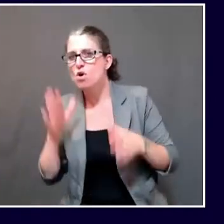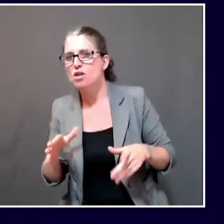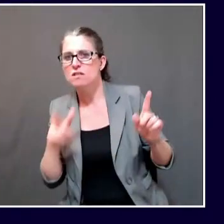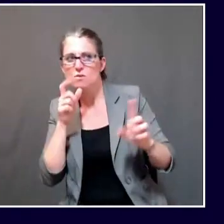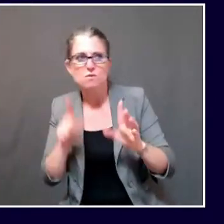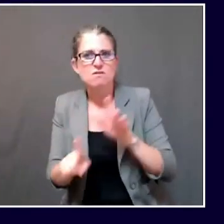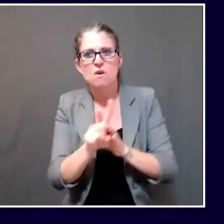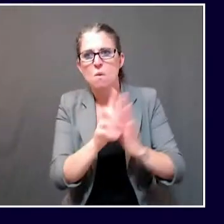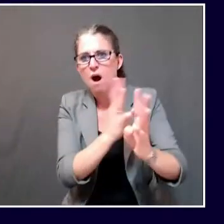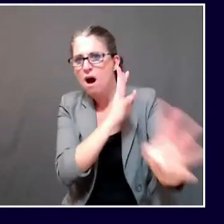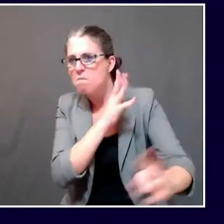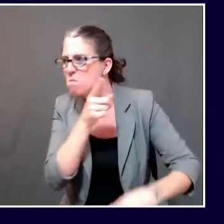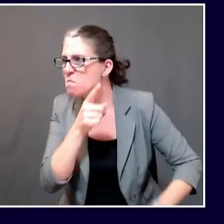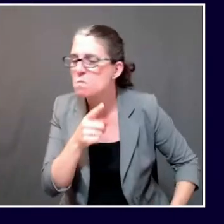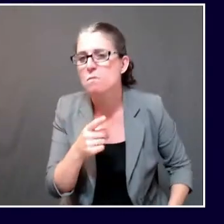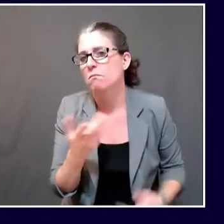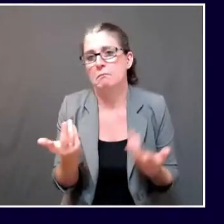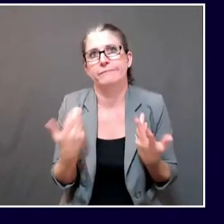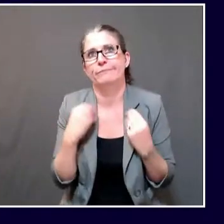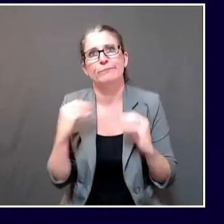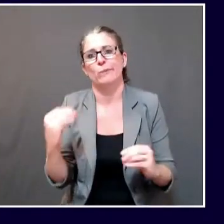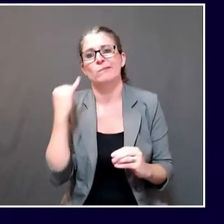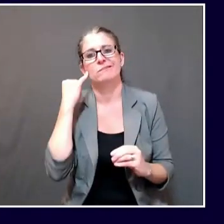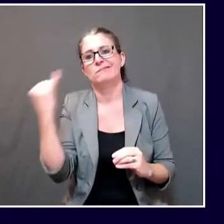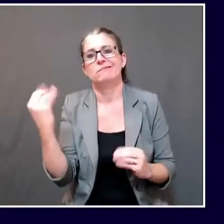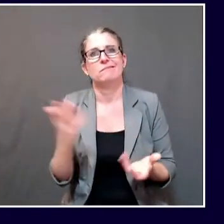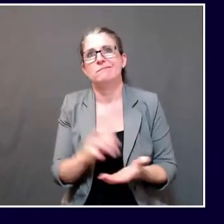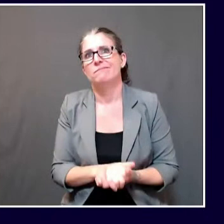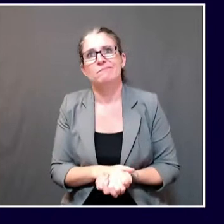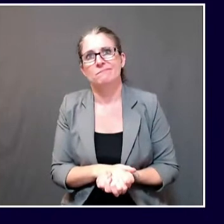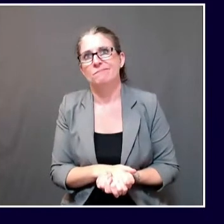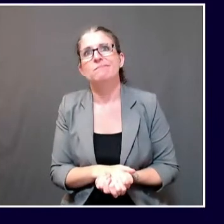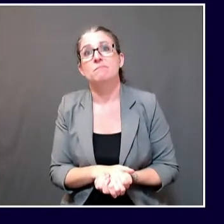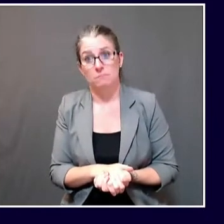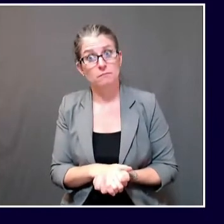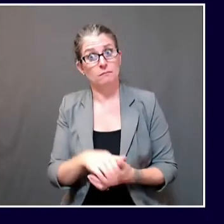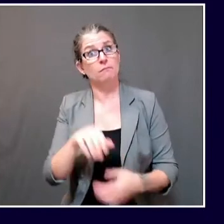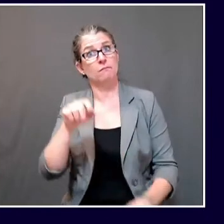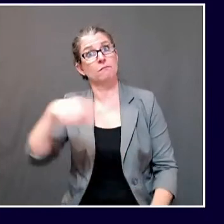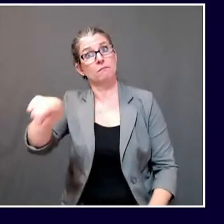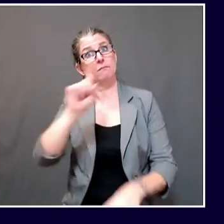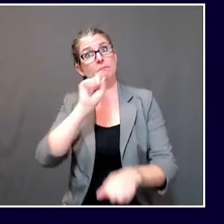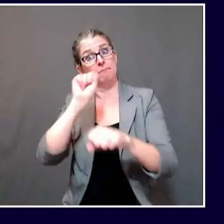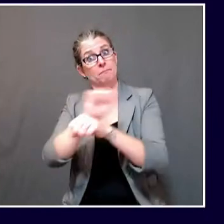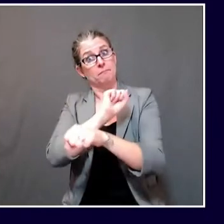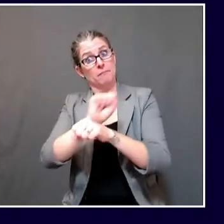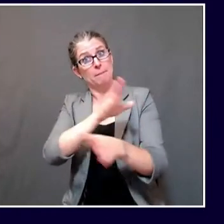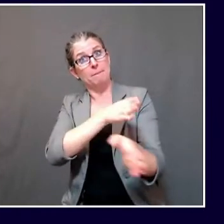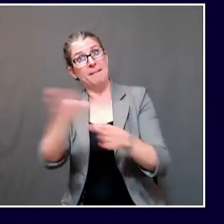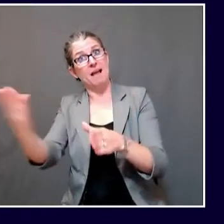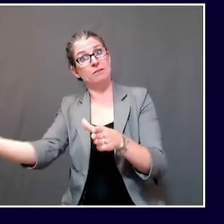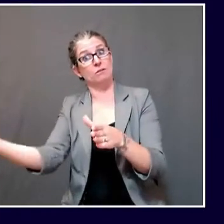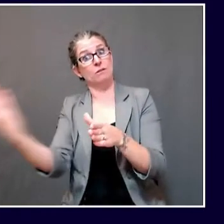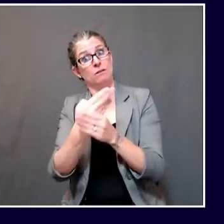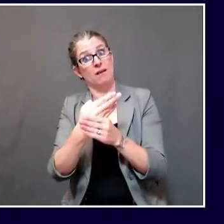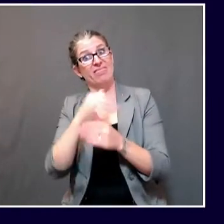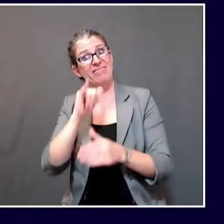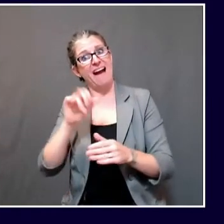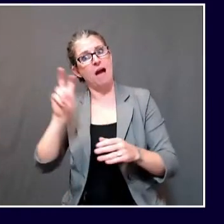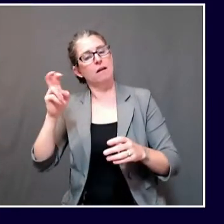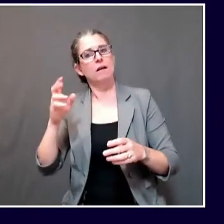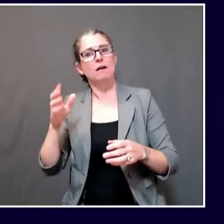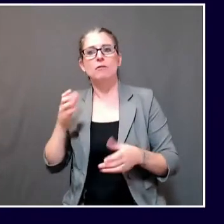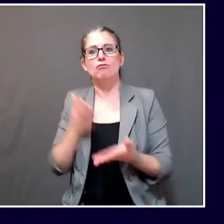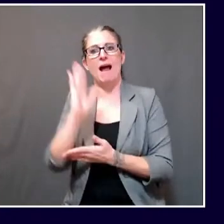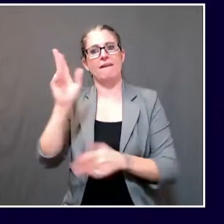with the ability of people to participate in the democratic process, we generally try to respond quite quickly so that voters